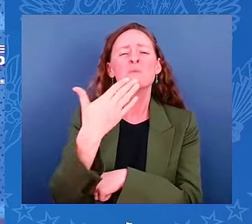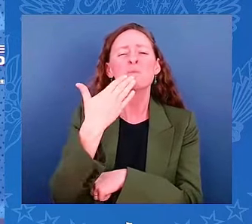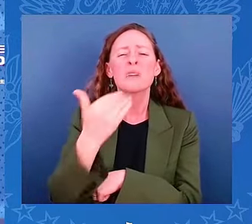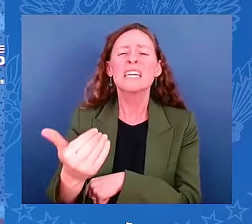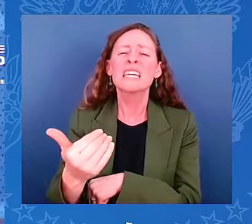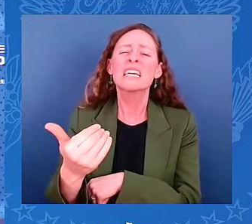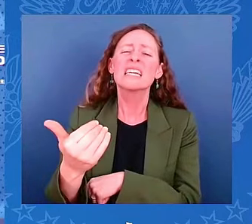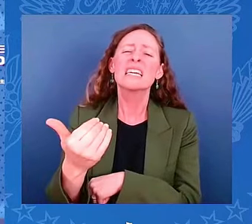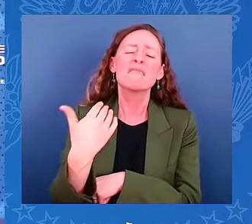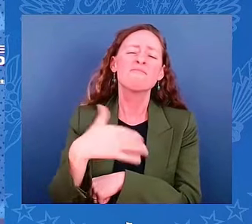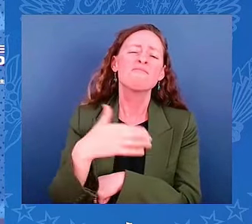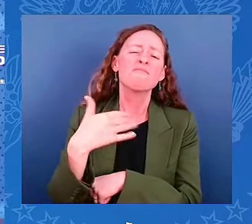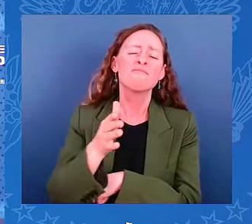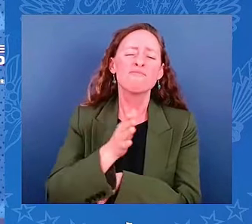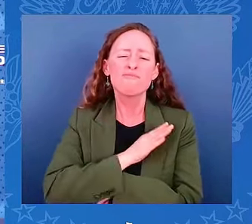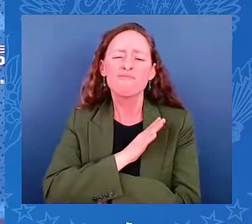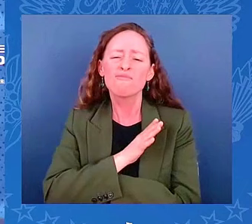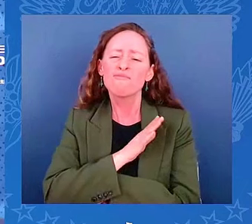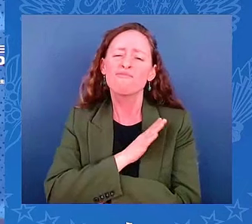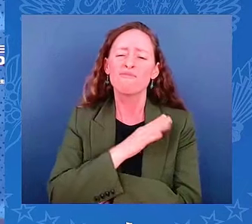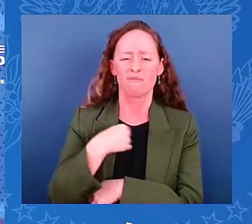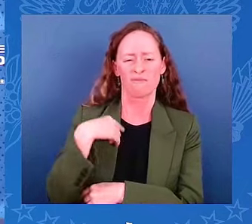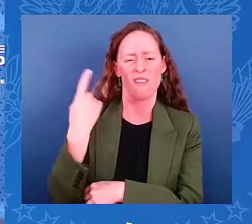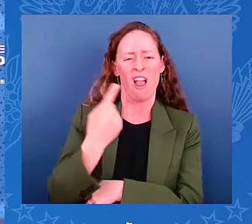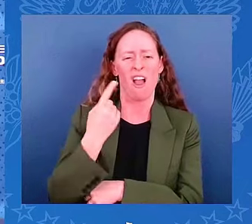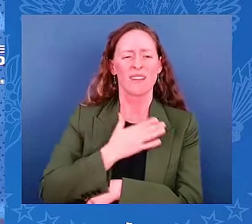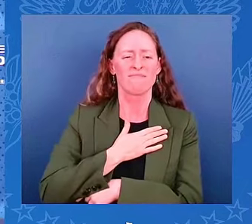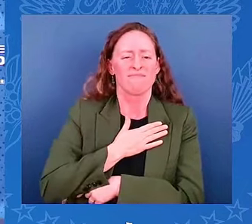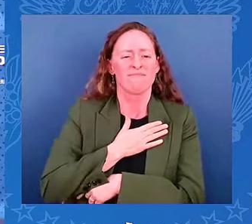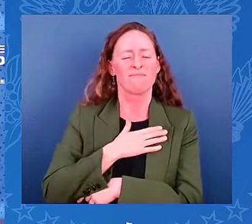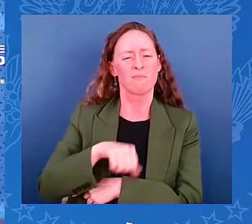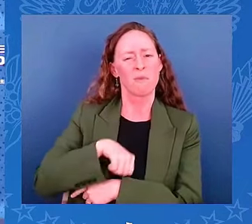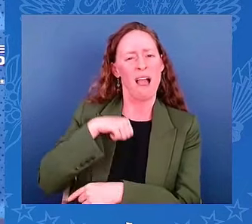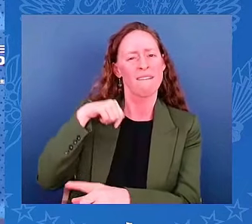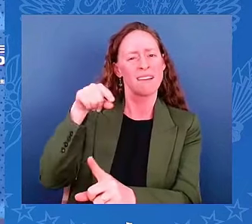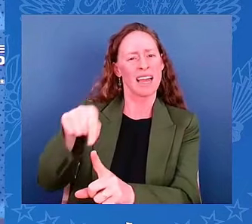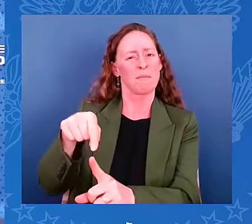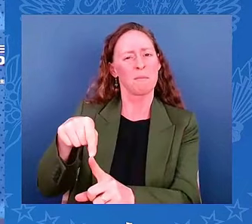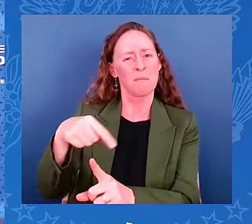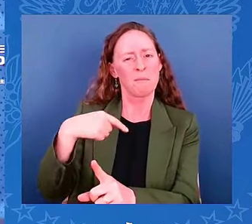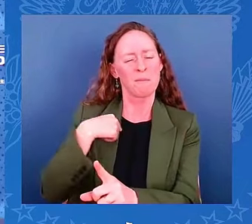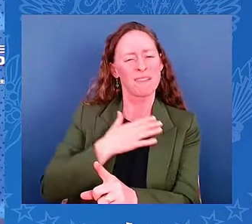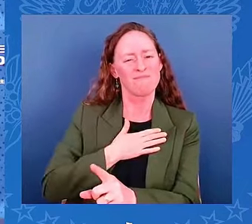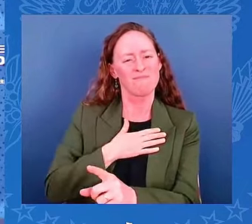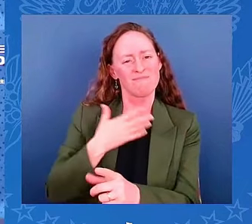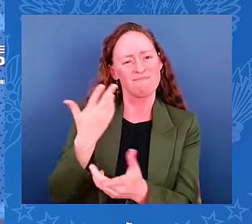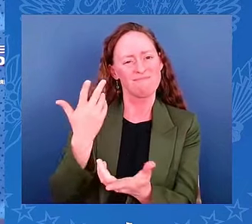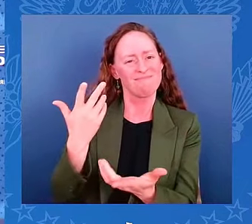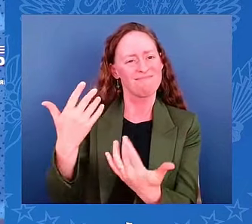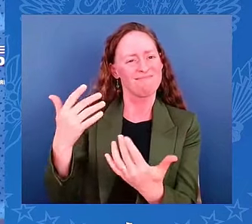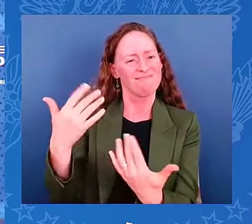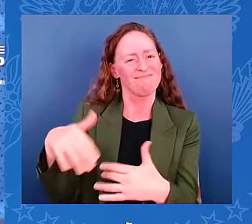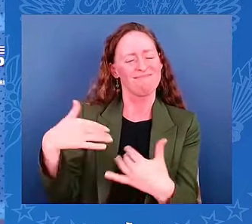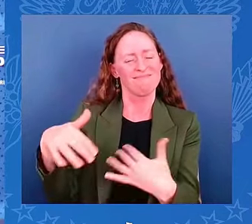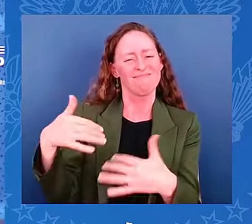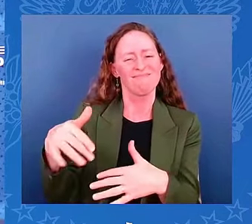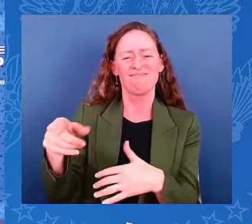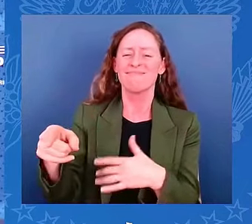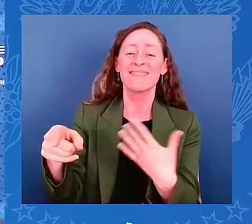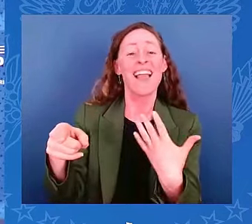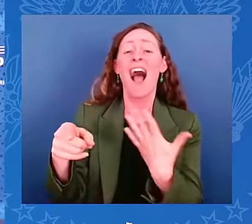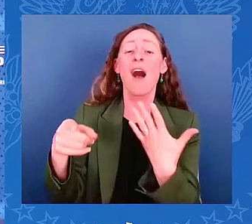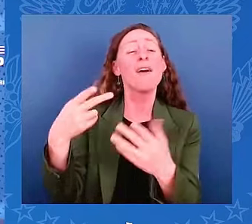credit for. I often called him Bud because he was my rosebud. A